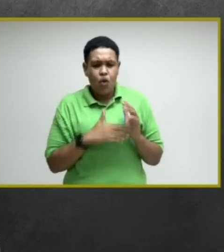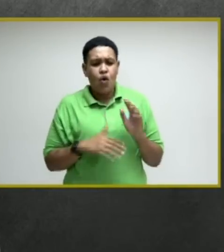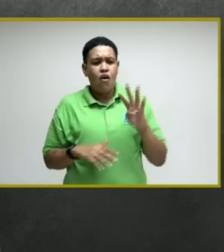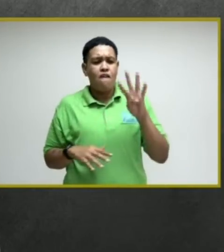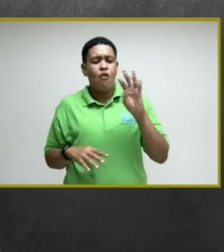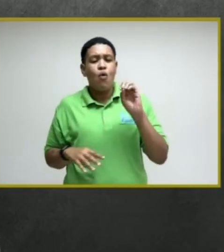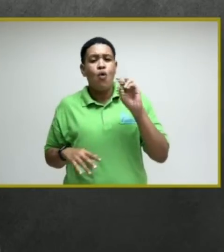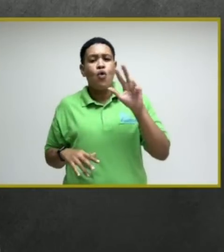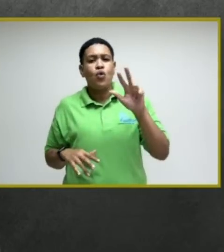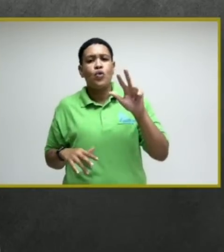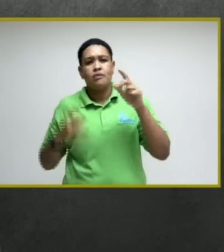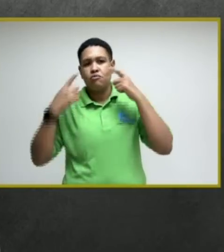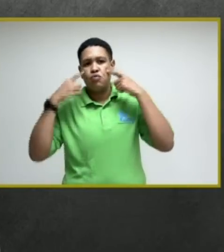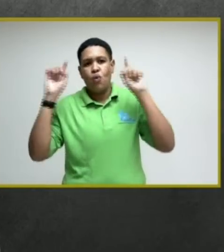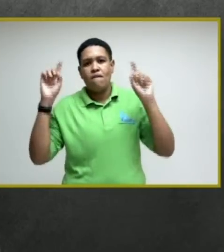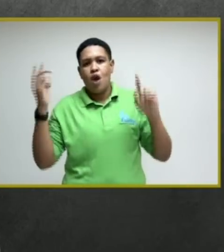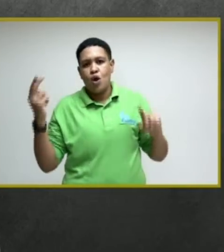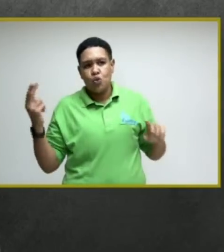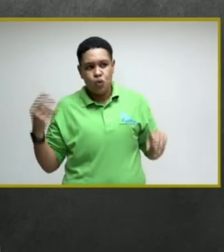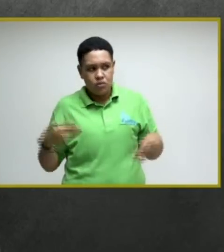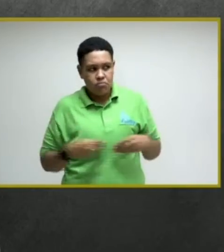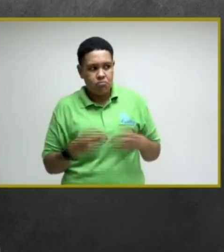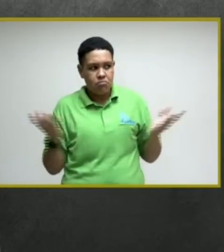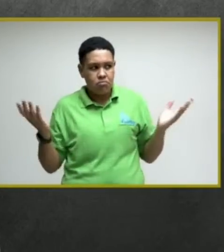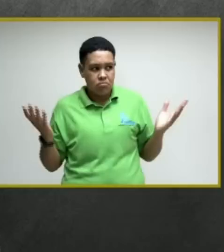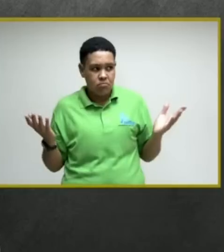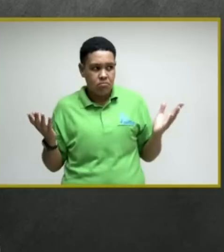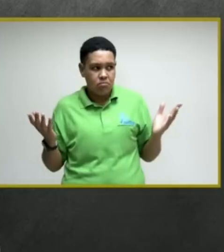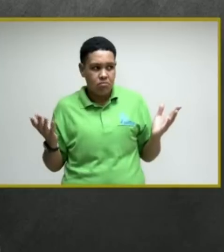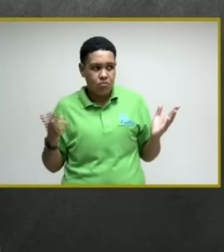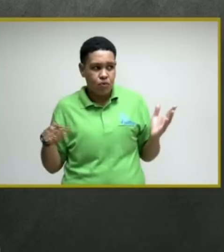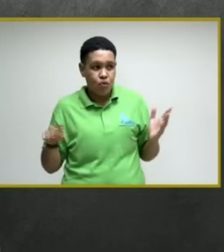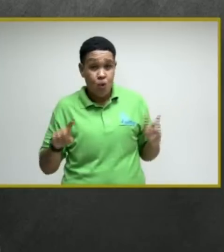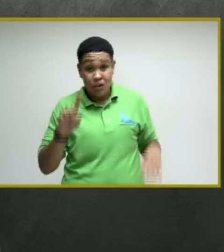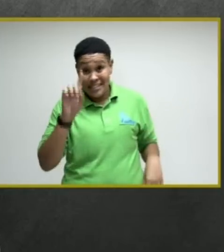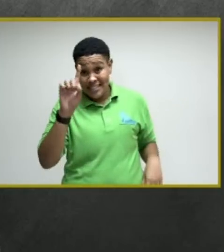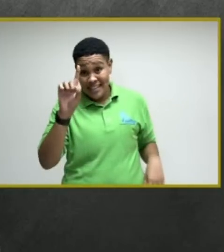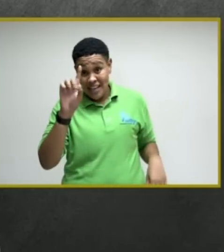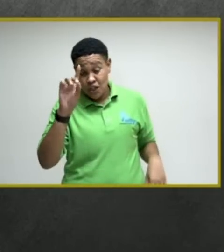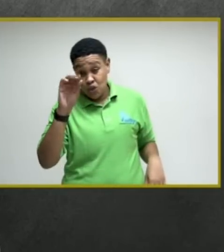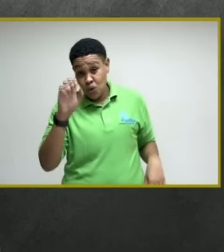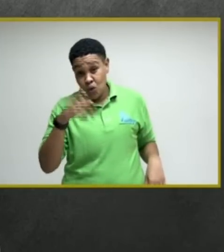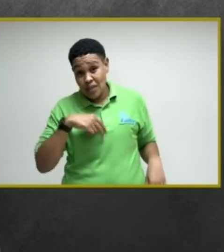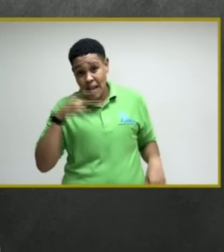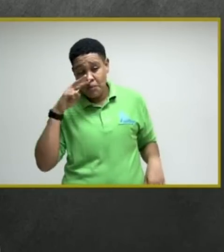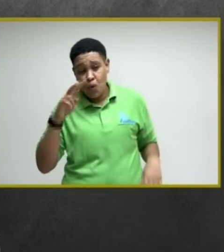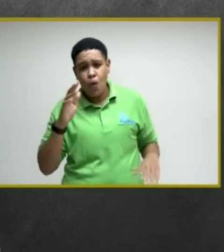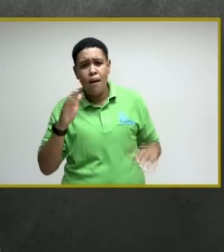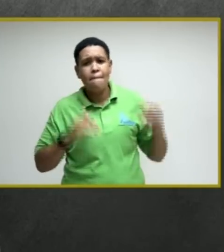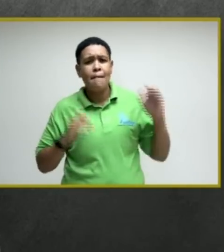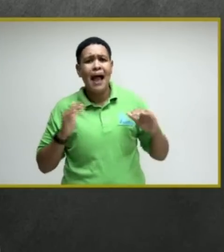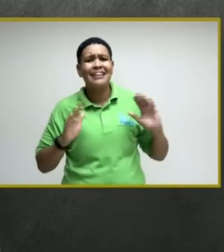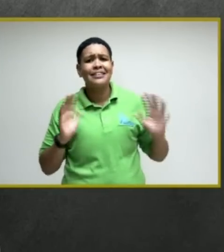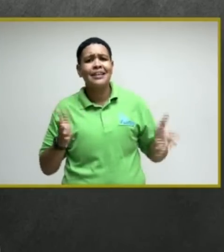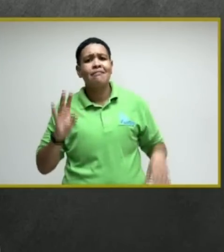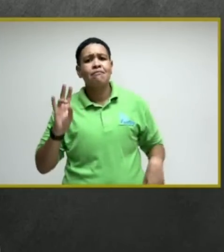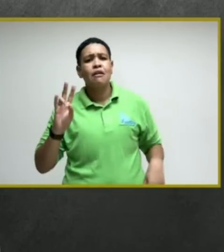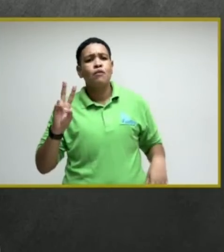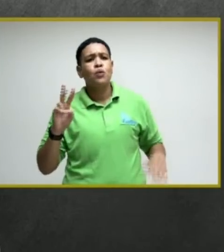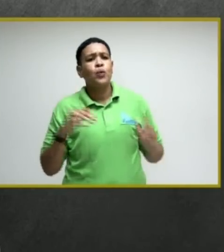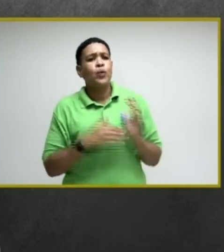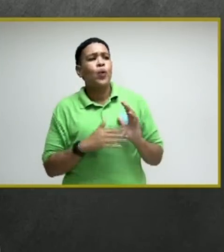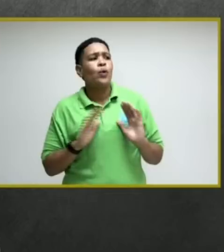135,403 doses have been used. Are those single doses? I'm looking at the balance of 72,000 odd